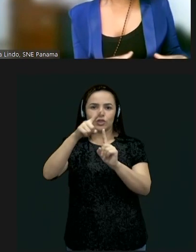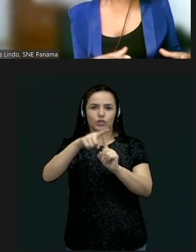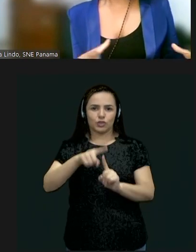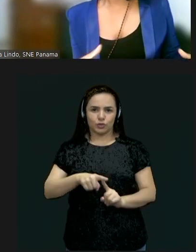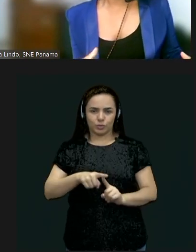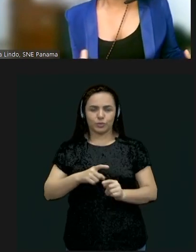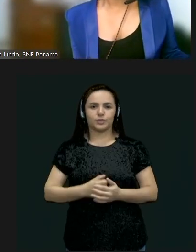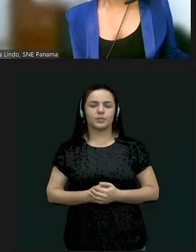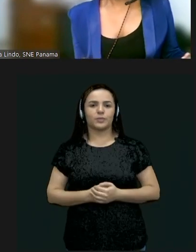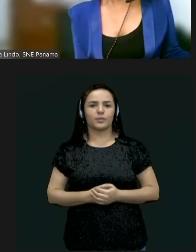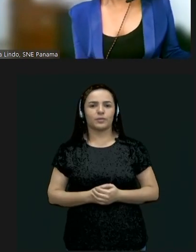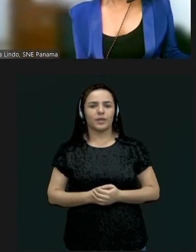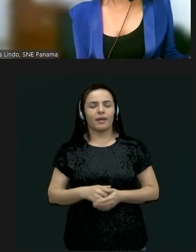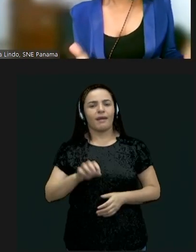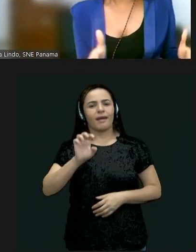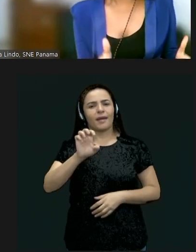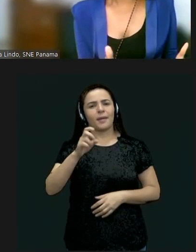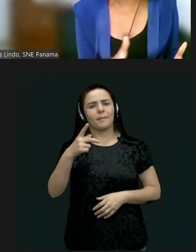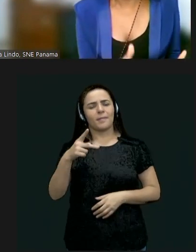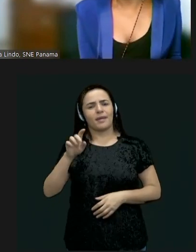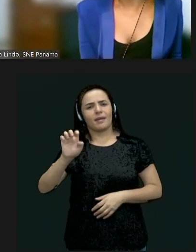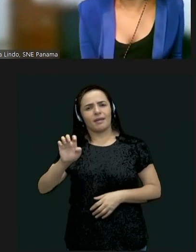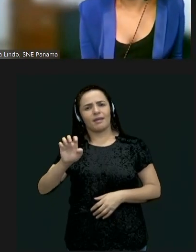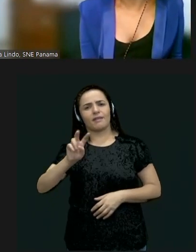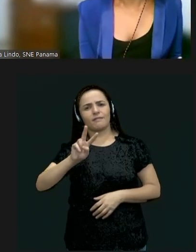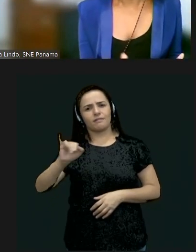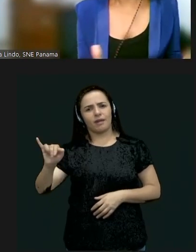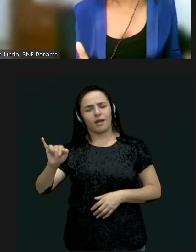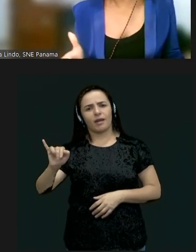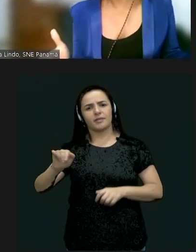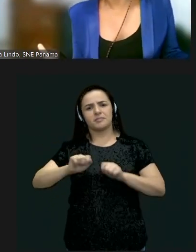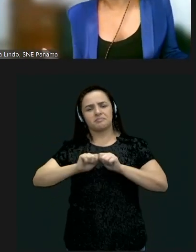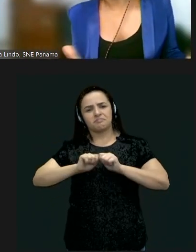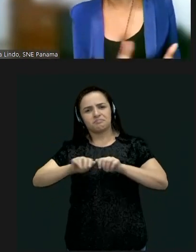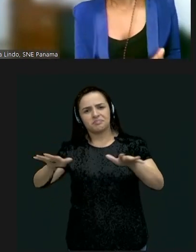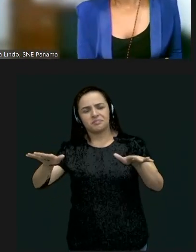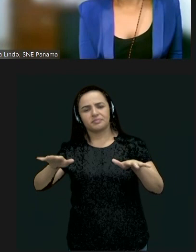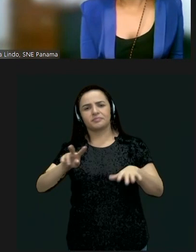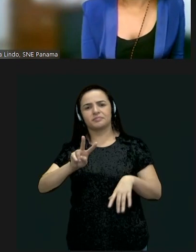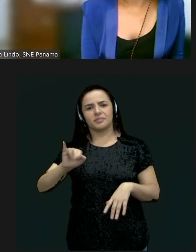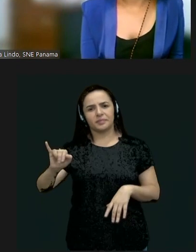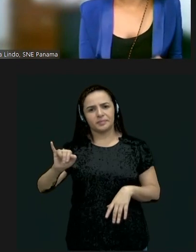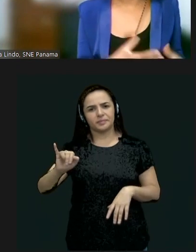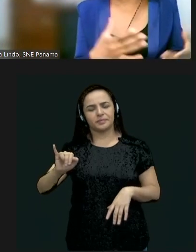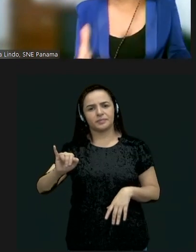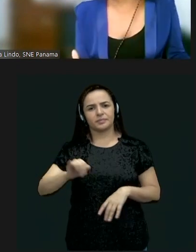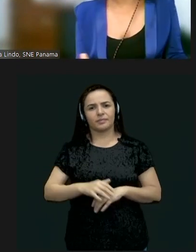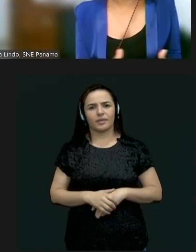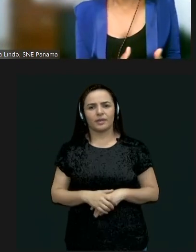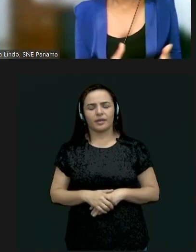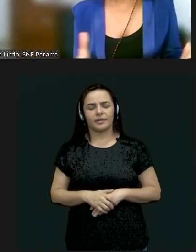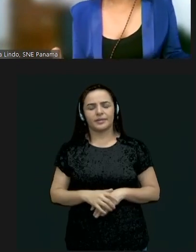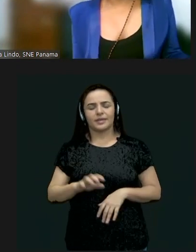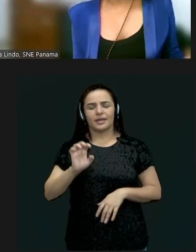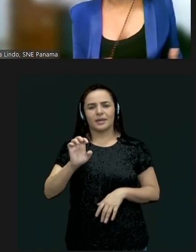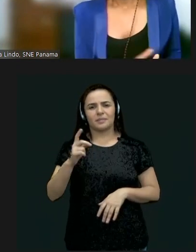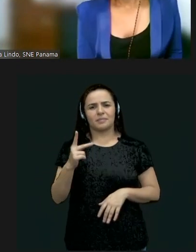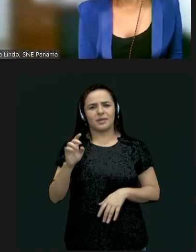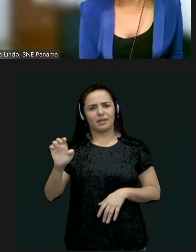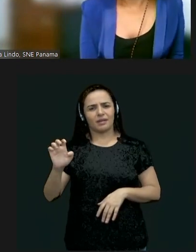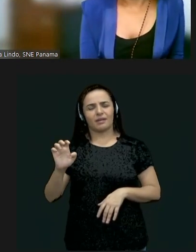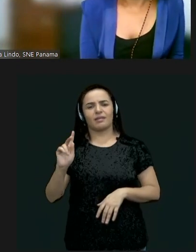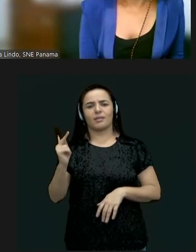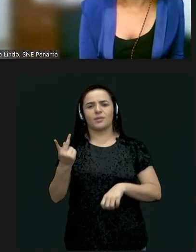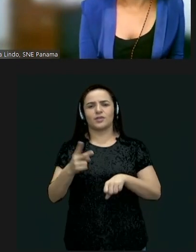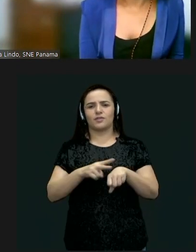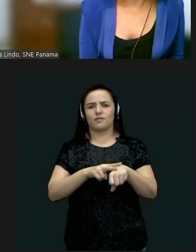tax-free fuel zones that are going to be expanded to become the green hydrogen free zones in order